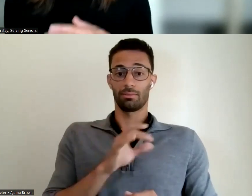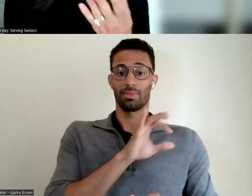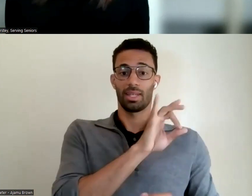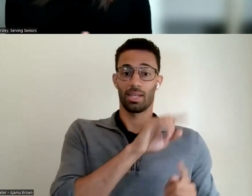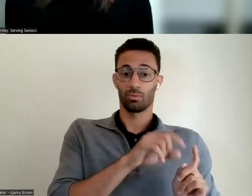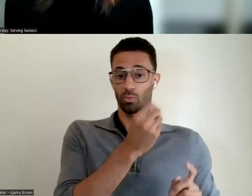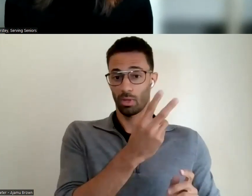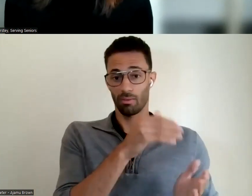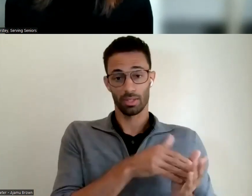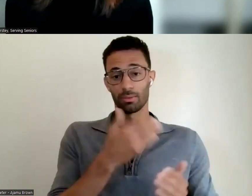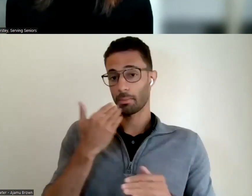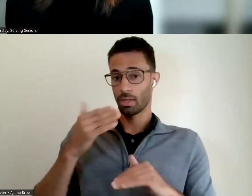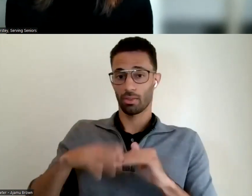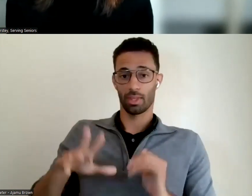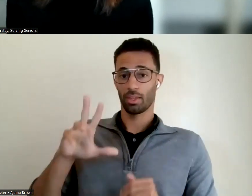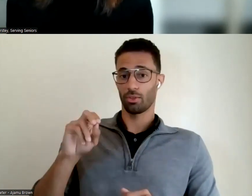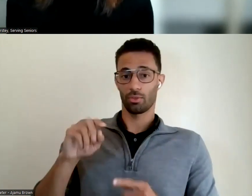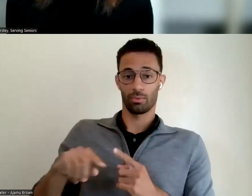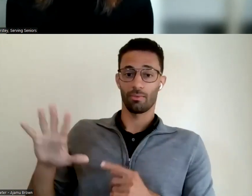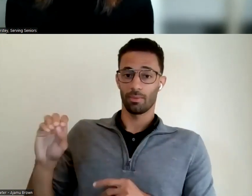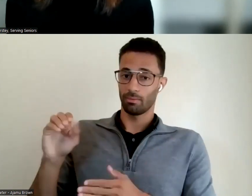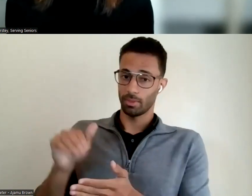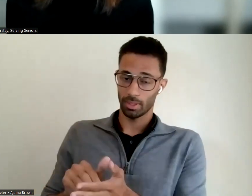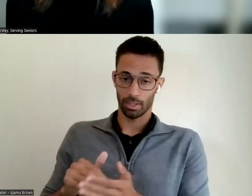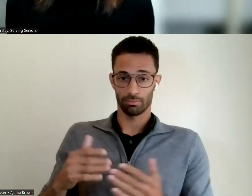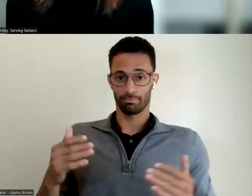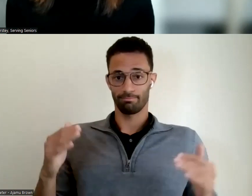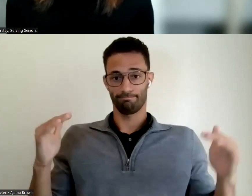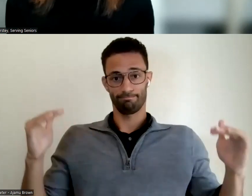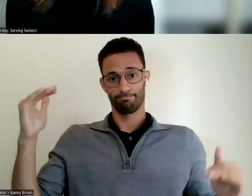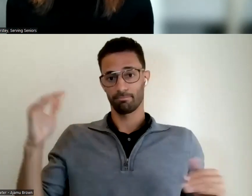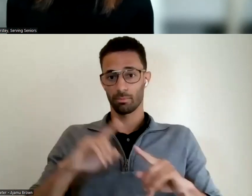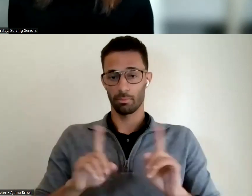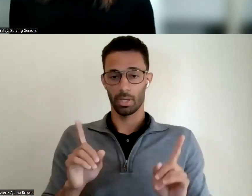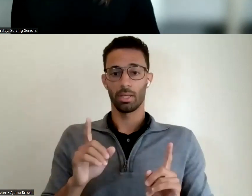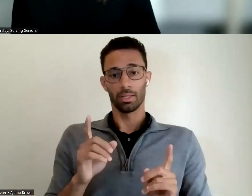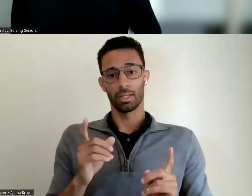$50,000. But I think that also will be a critical data piece to continue to look at moving forward.